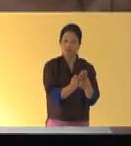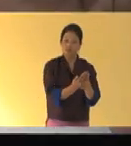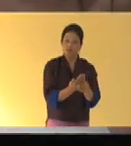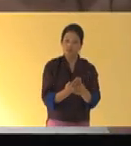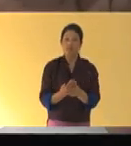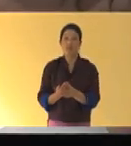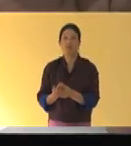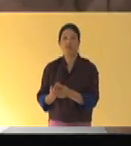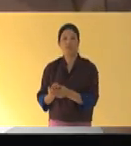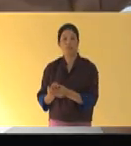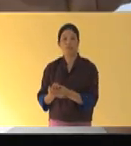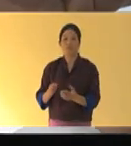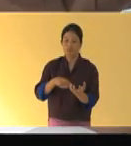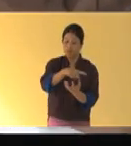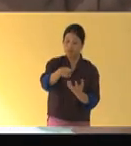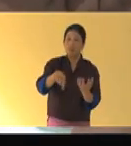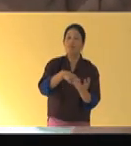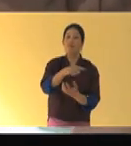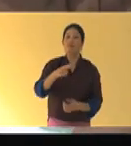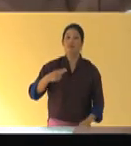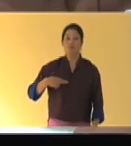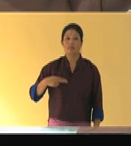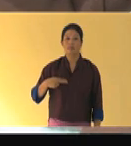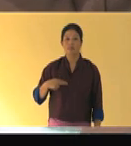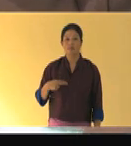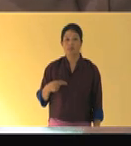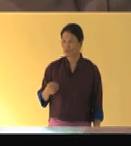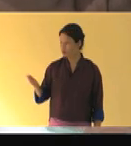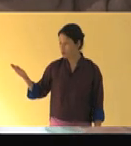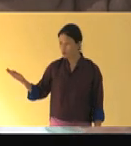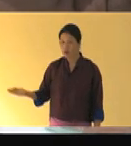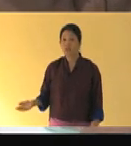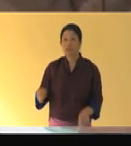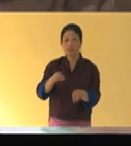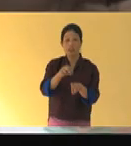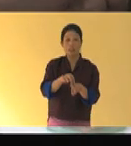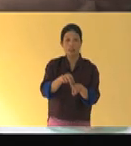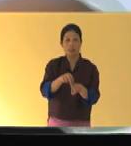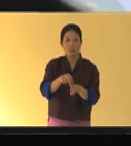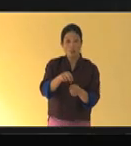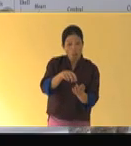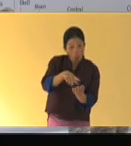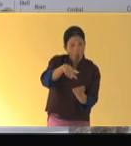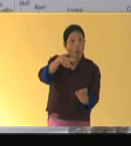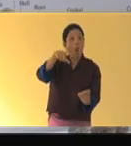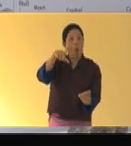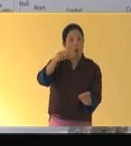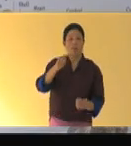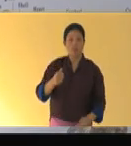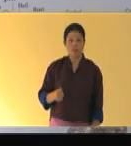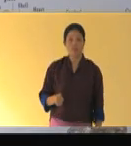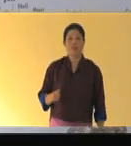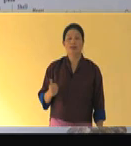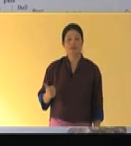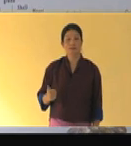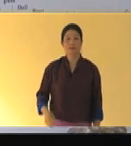kinds of mussels found in Bhutan. So this is one of the largest mussels found in Bhutan. So we also have other smaller mussels